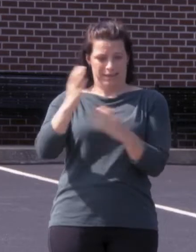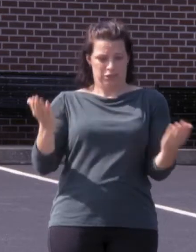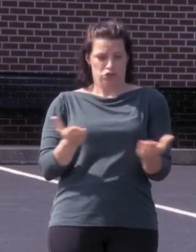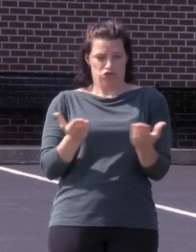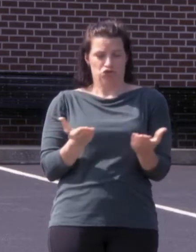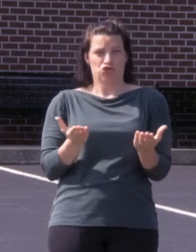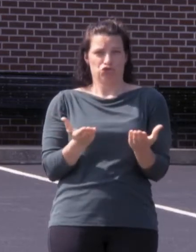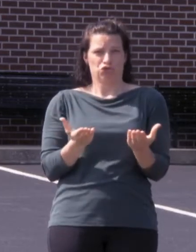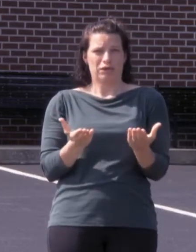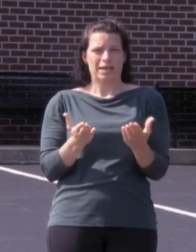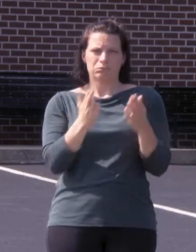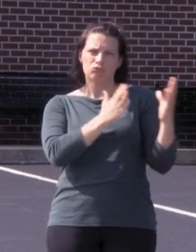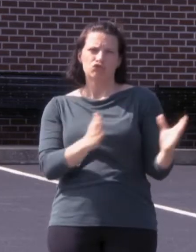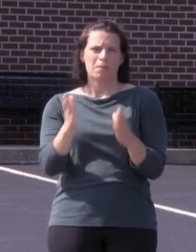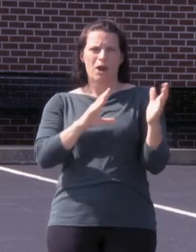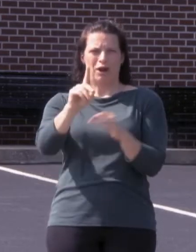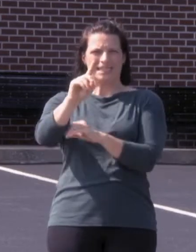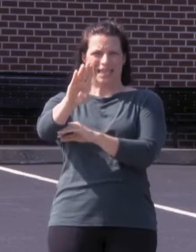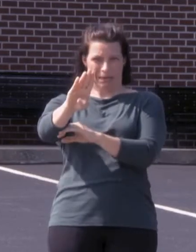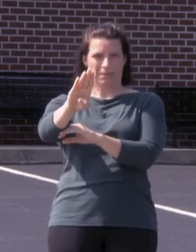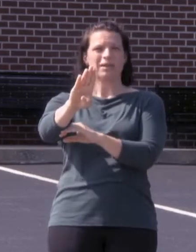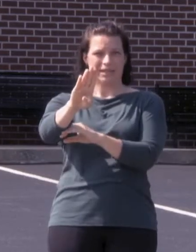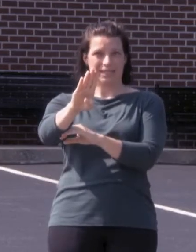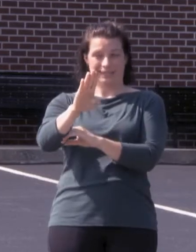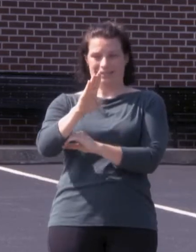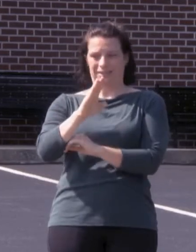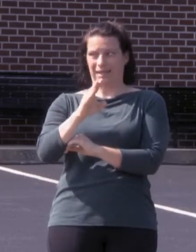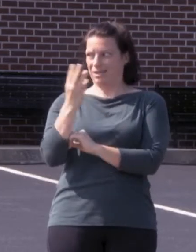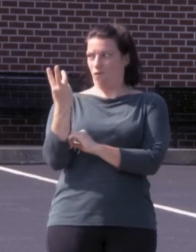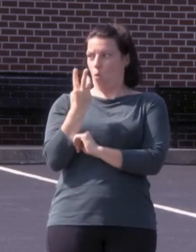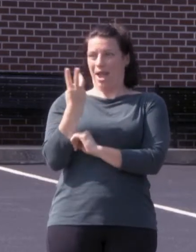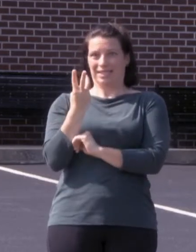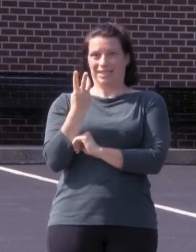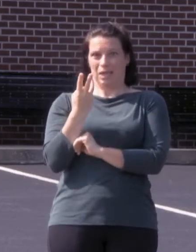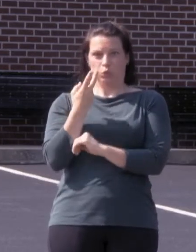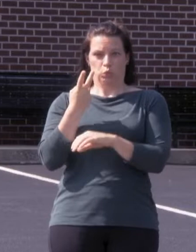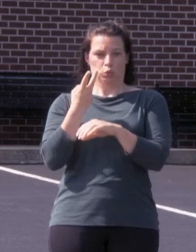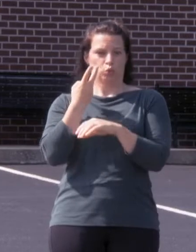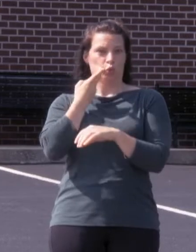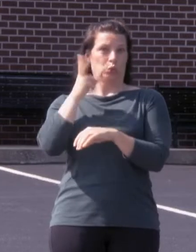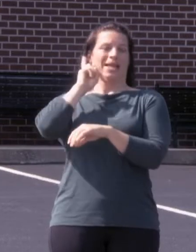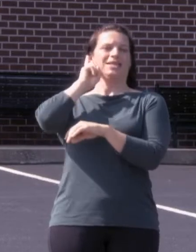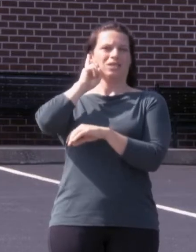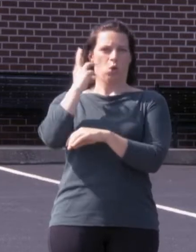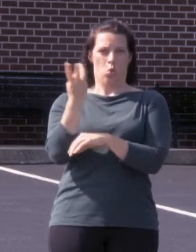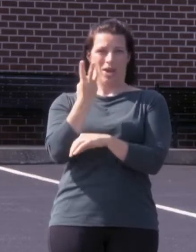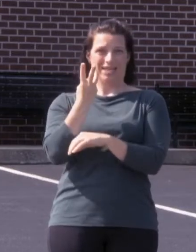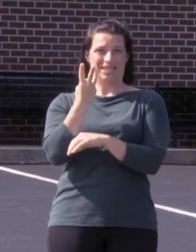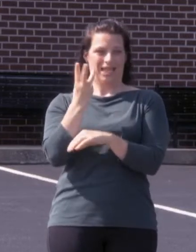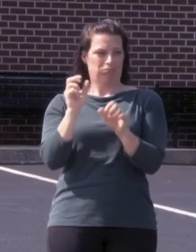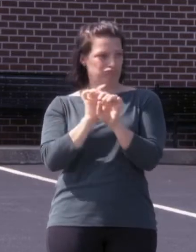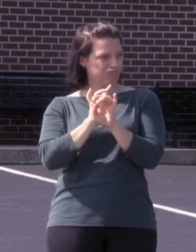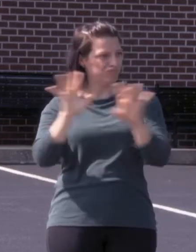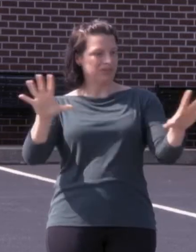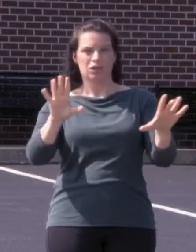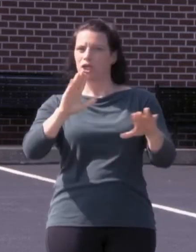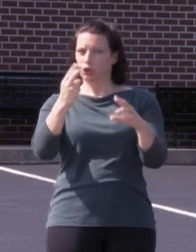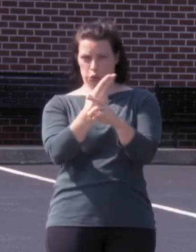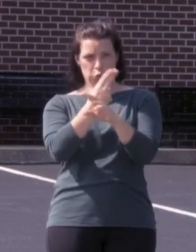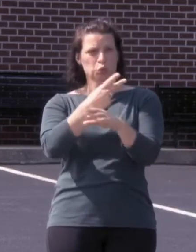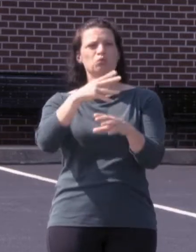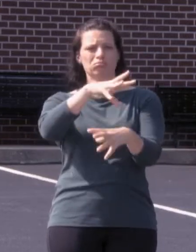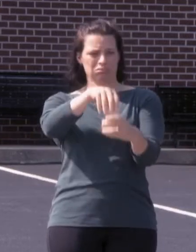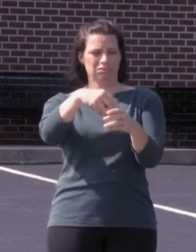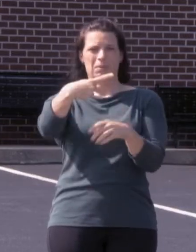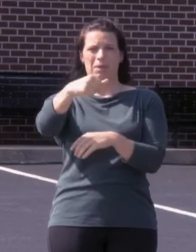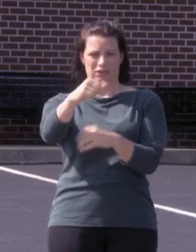has been preparing the database. And as of Wednesday of this week, 2 days ago, it is in use all across